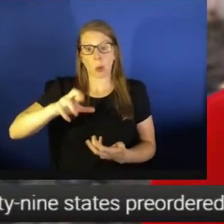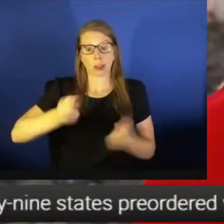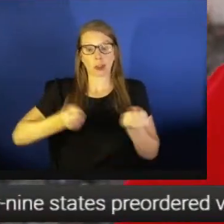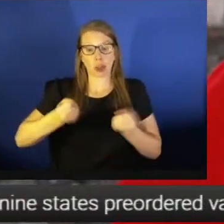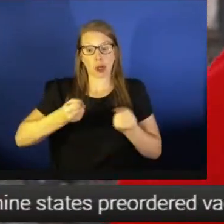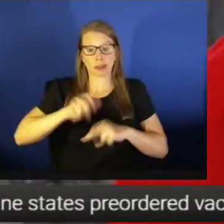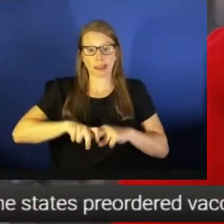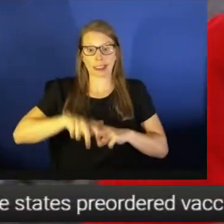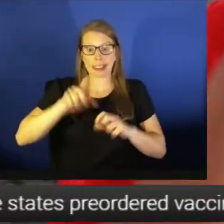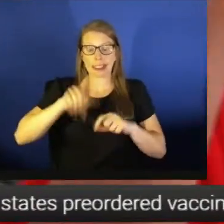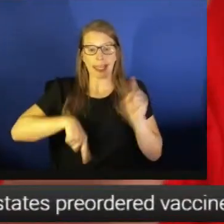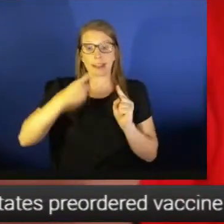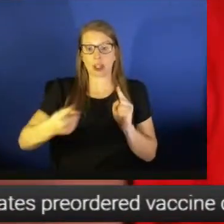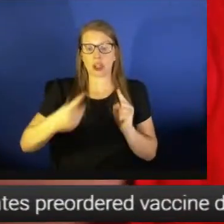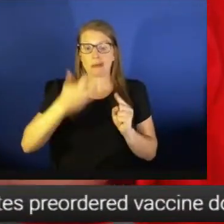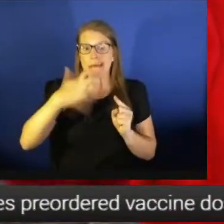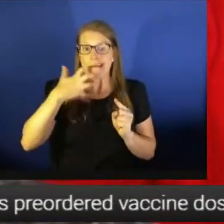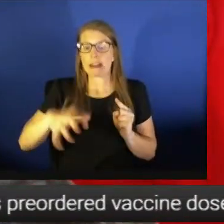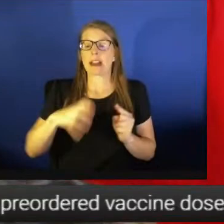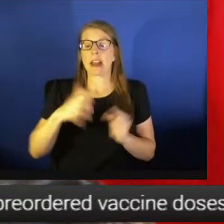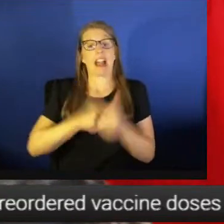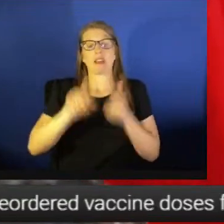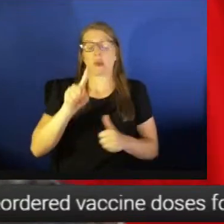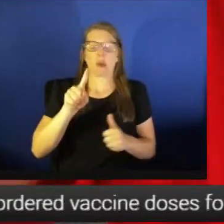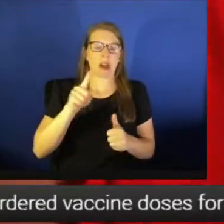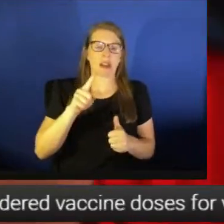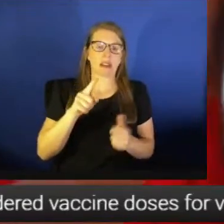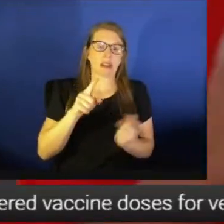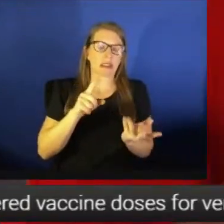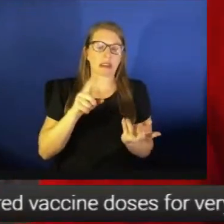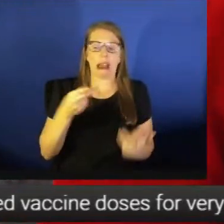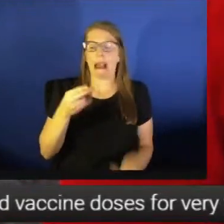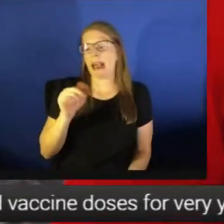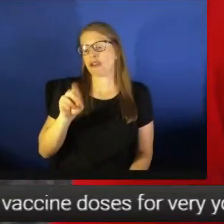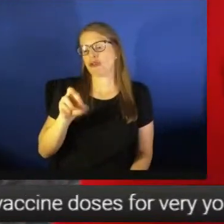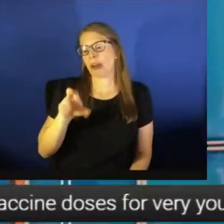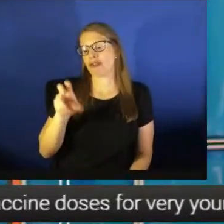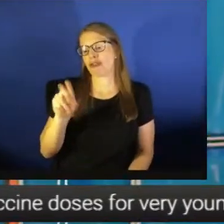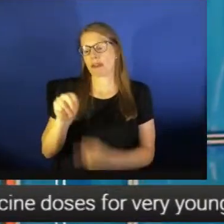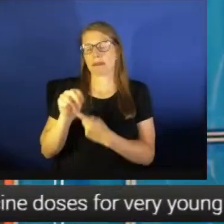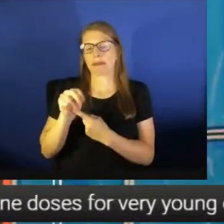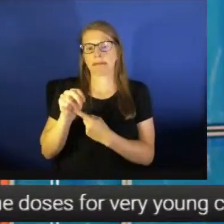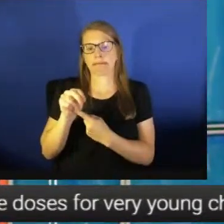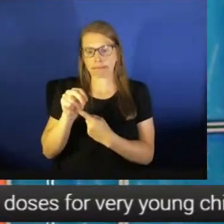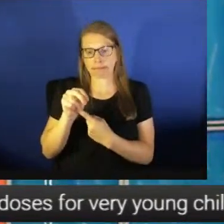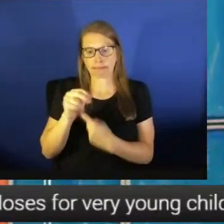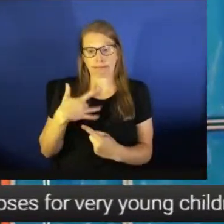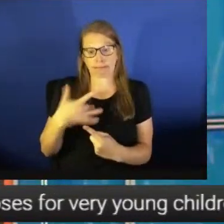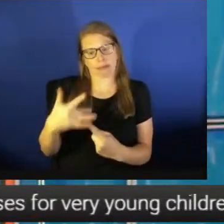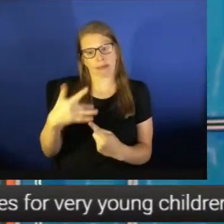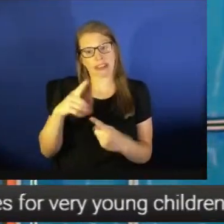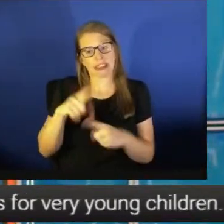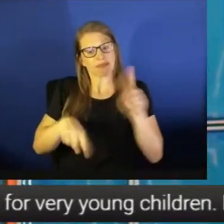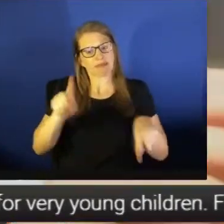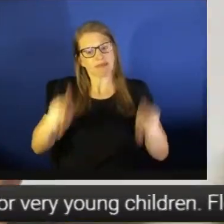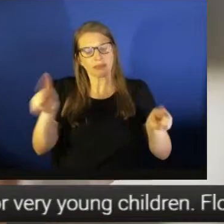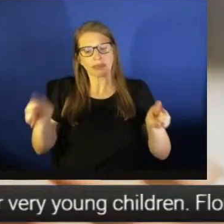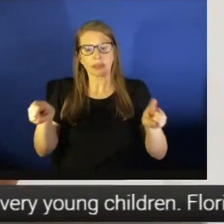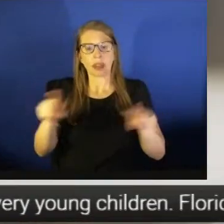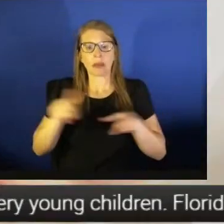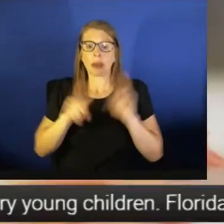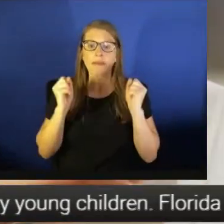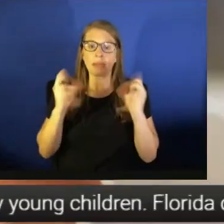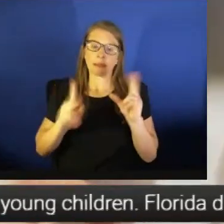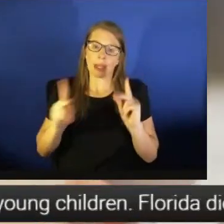I mean, everybody's hydration requirements are unique to them, but in general, people are walking around and working dehydrated. In general, I would